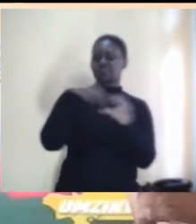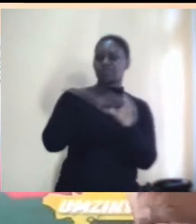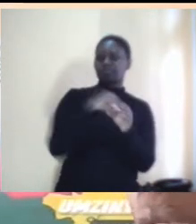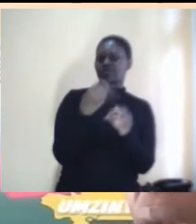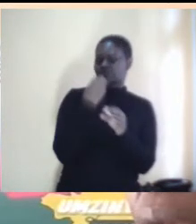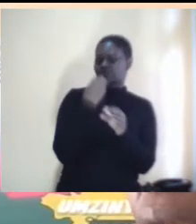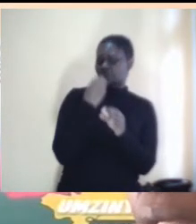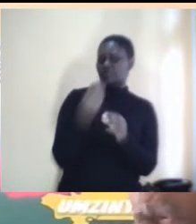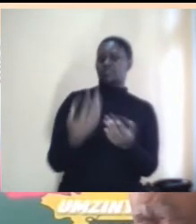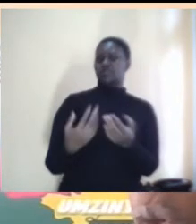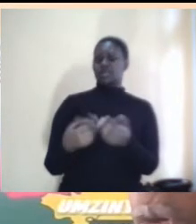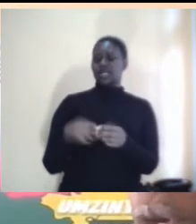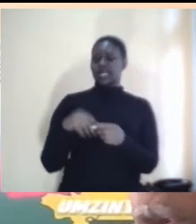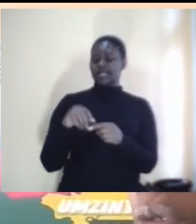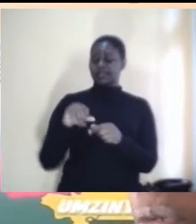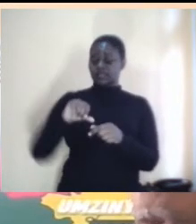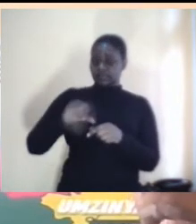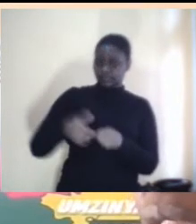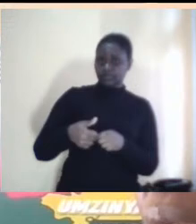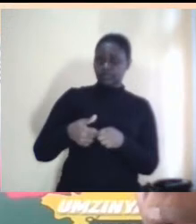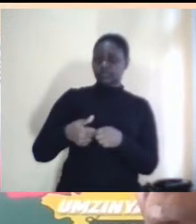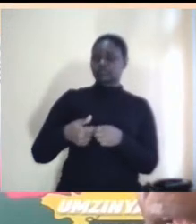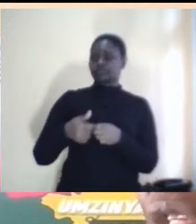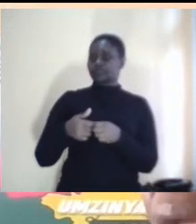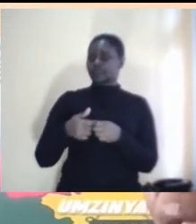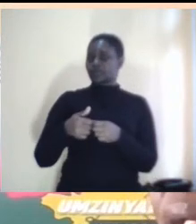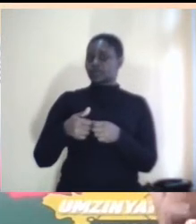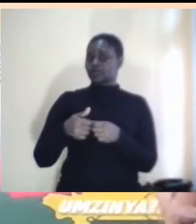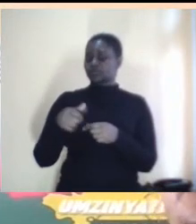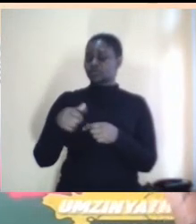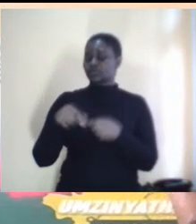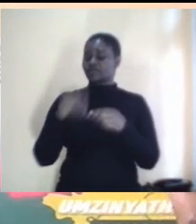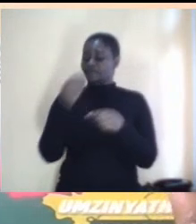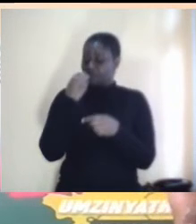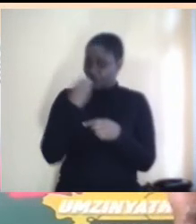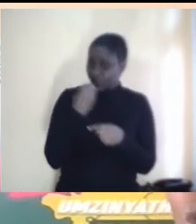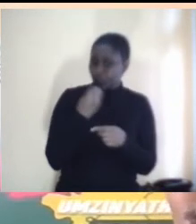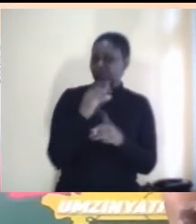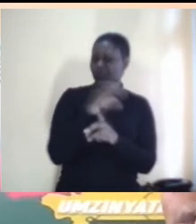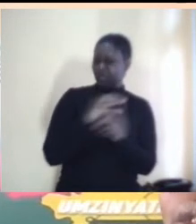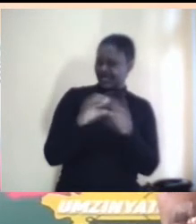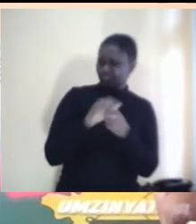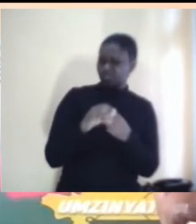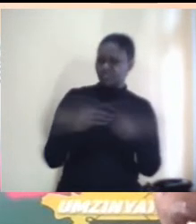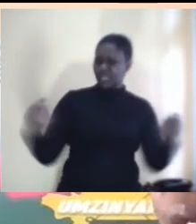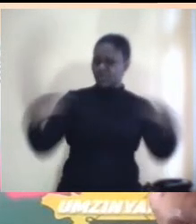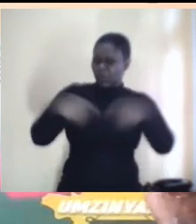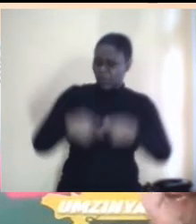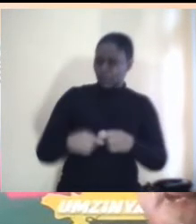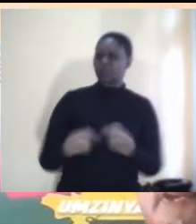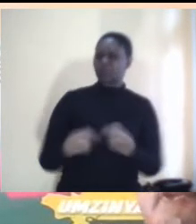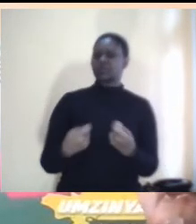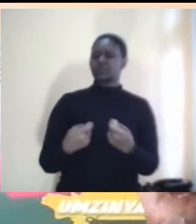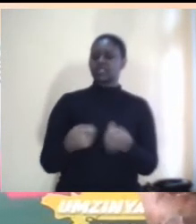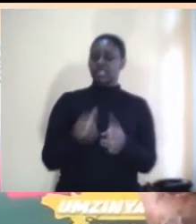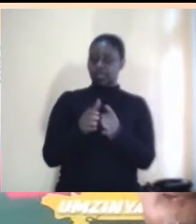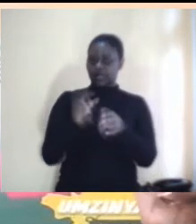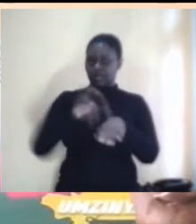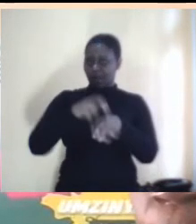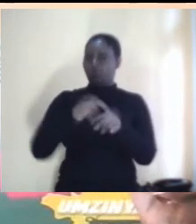income generation, and also food culture, and can contribute to nutrient